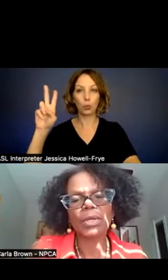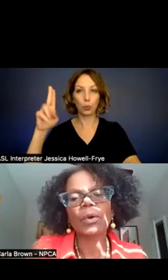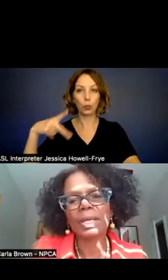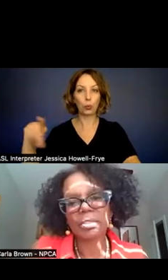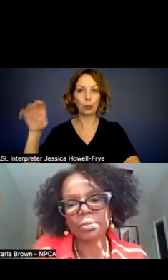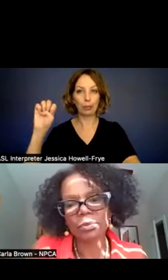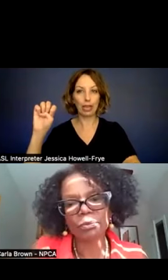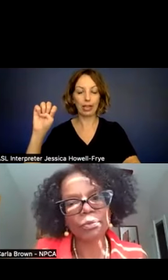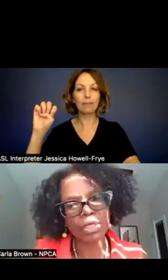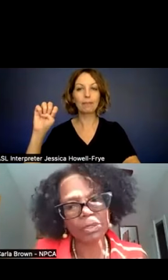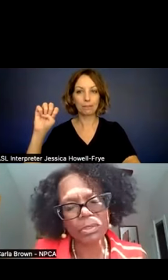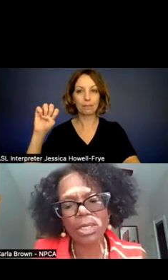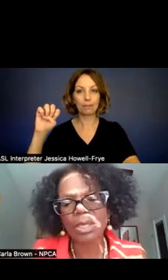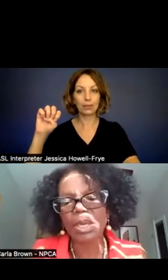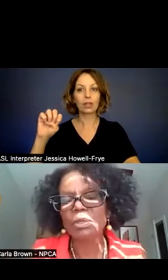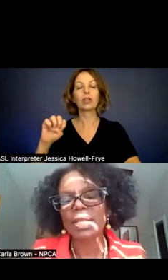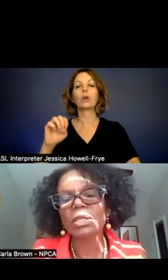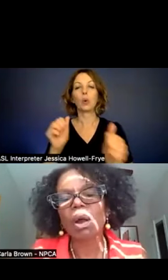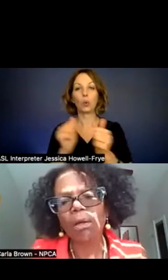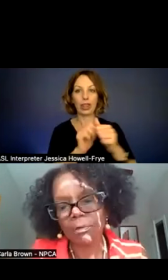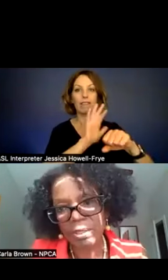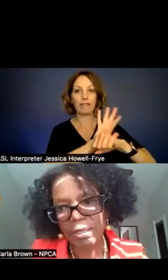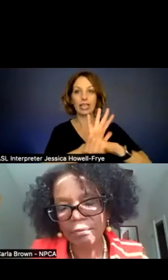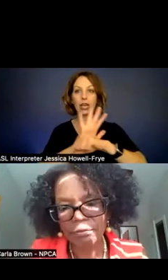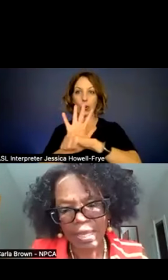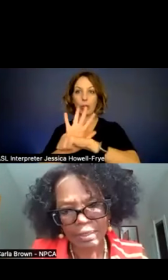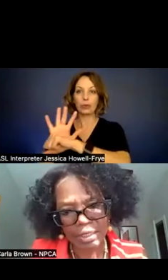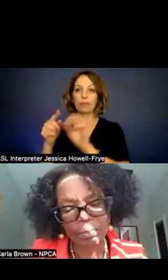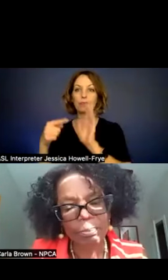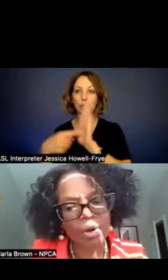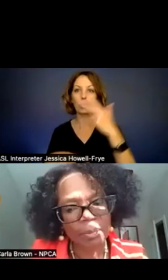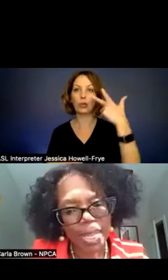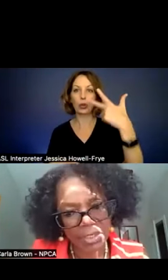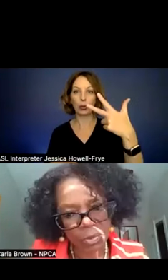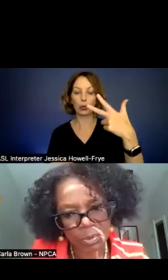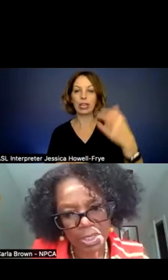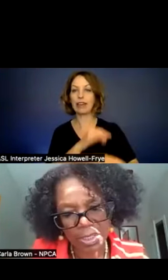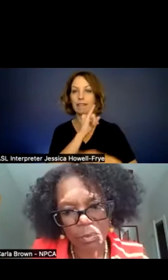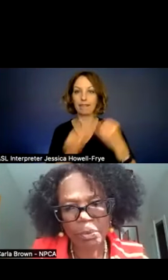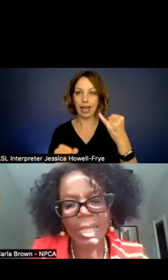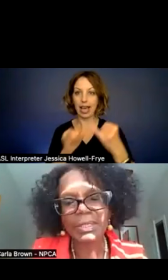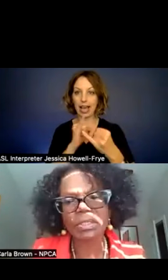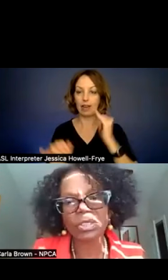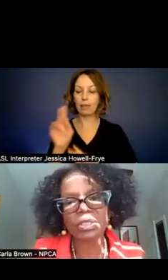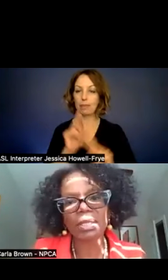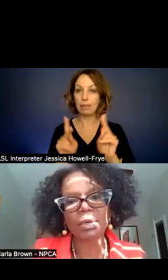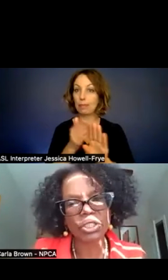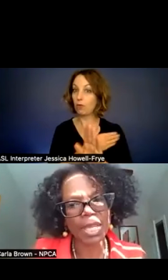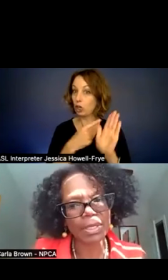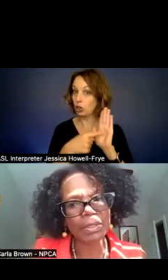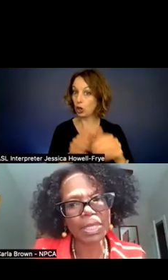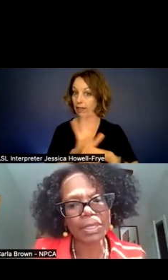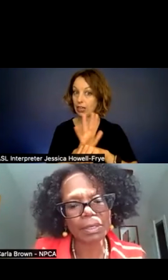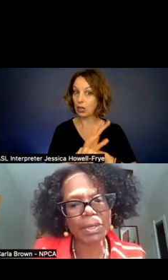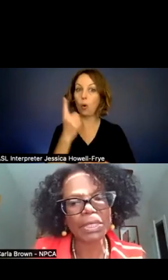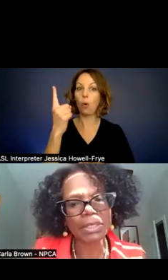And we are going to, through videos, present all three of the finalists. But before we actually present them, we would like to just give one shout